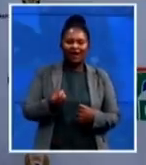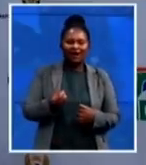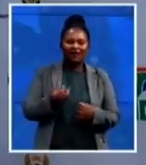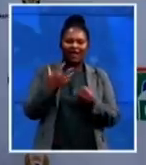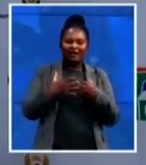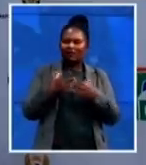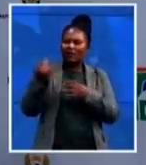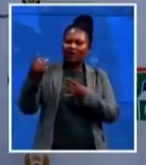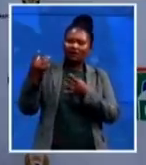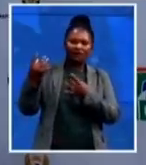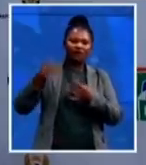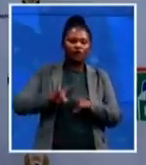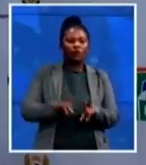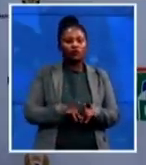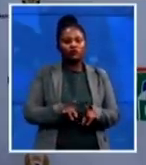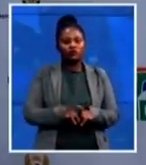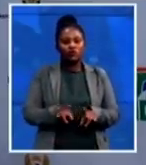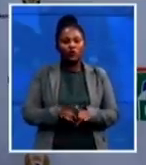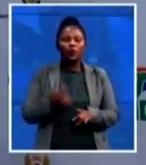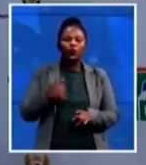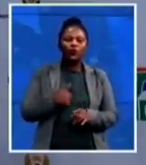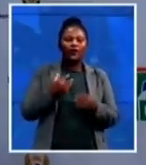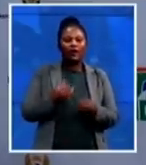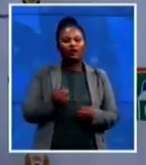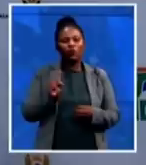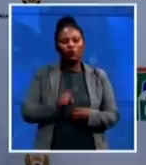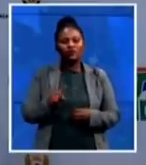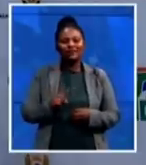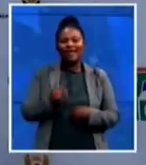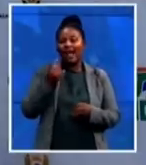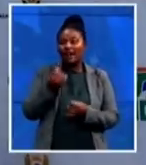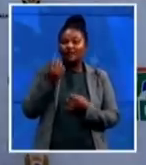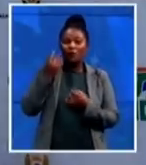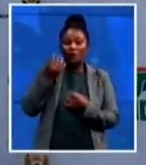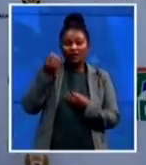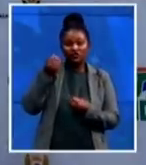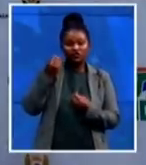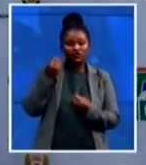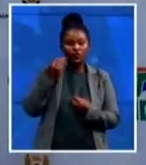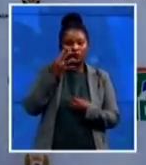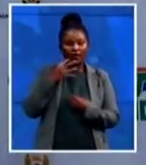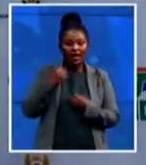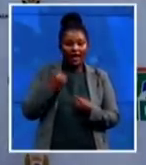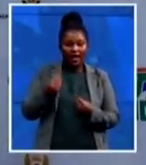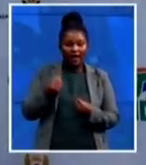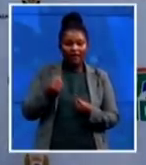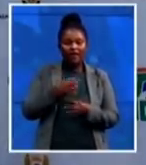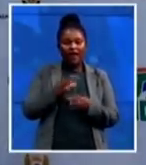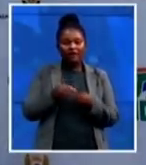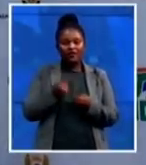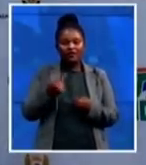at is the entire information on the implications of the mandatory stuff. You